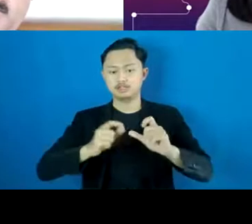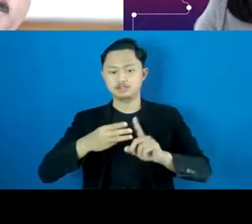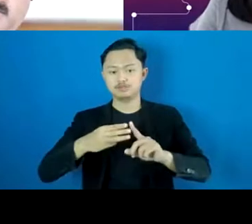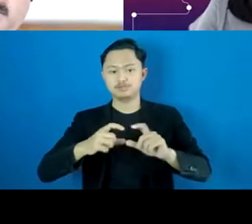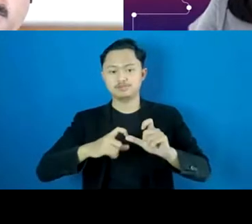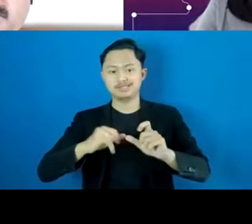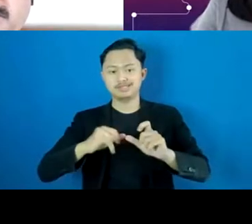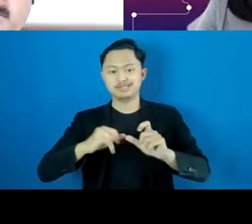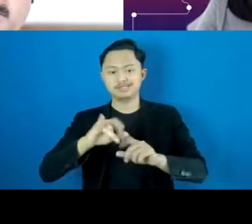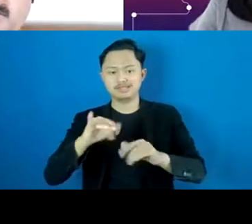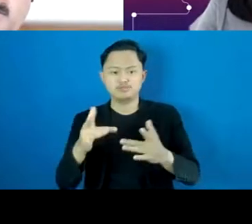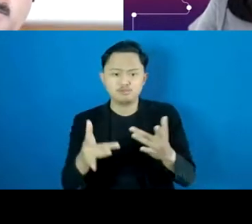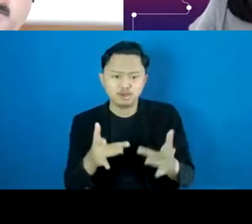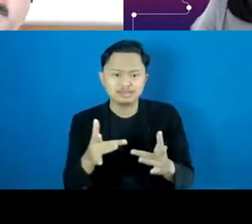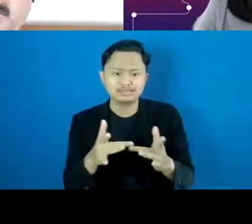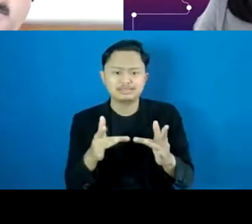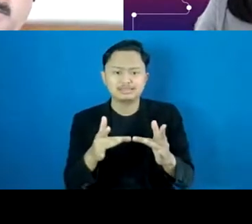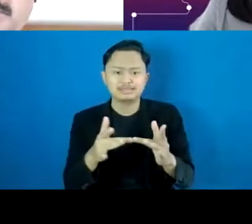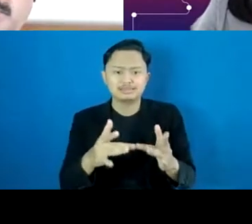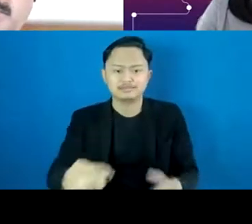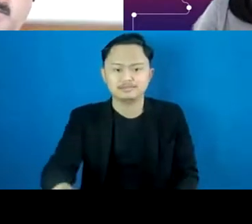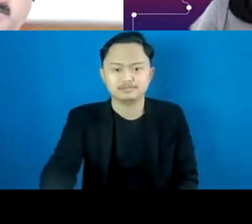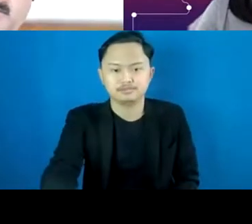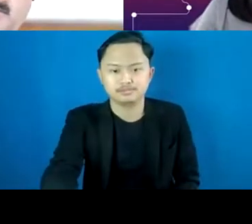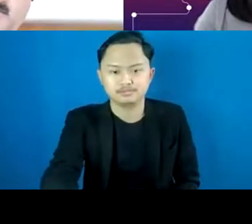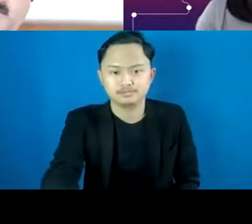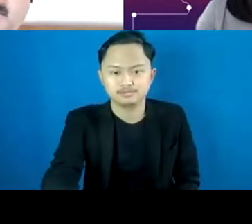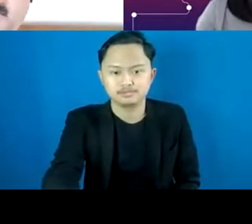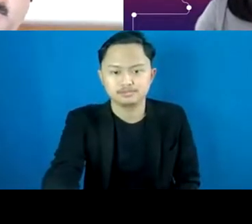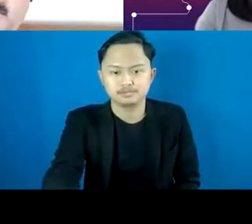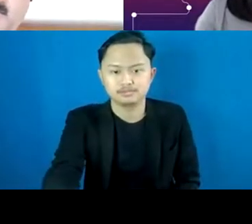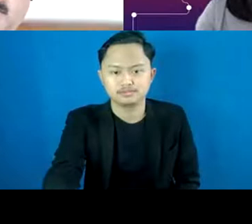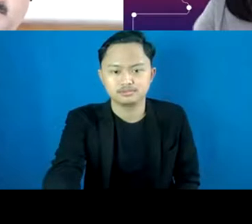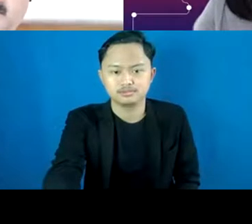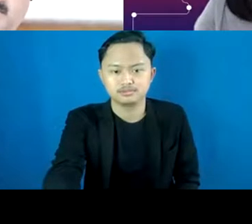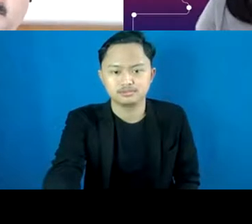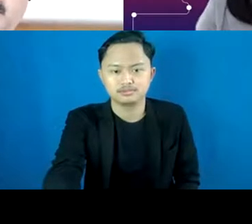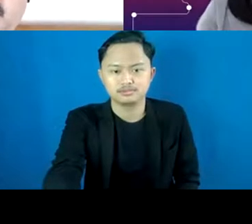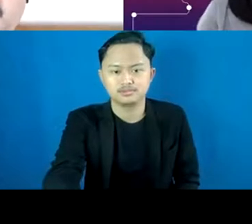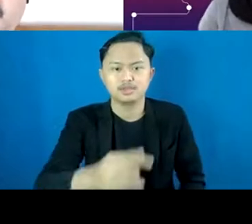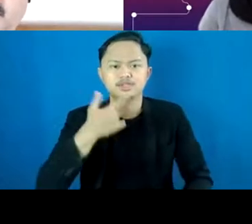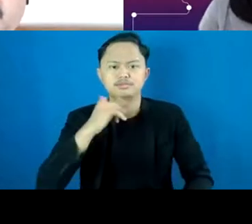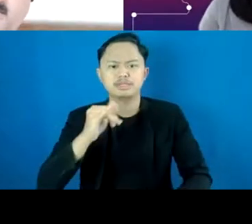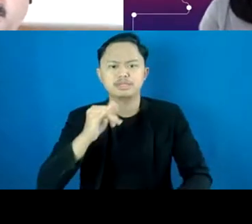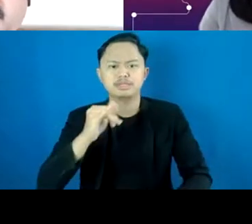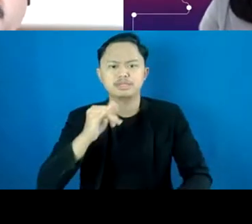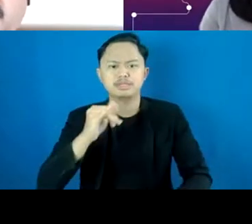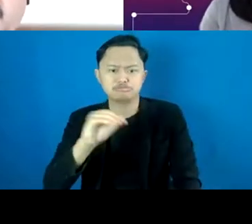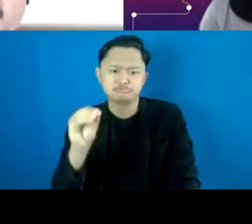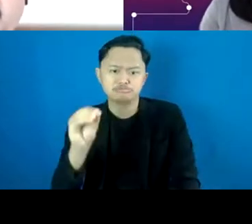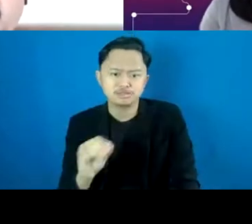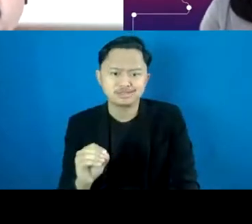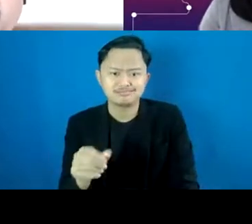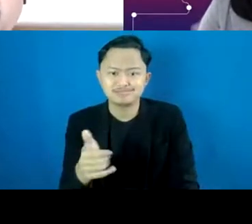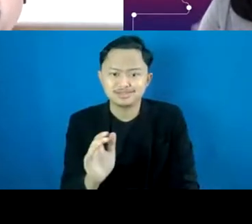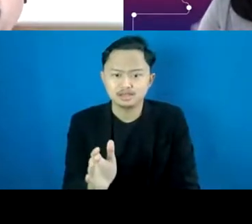the charging infrastructure itself, can go even up to 100%, but it's being approved on a case-to-case basis.